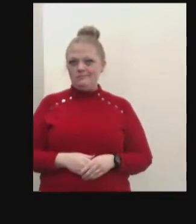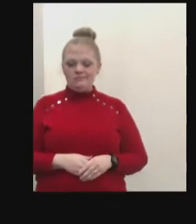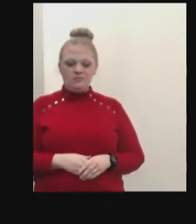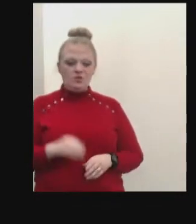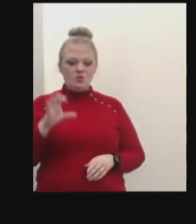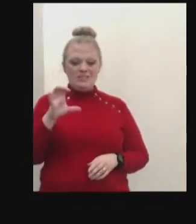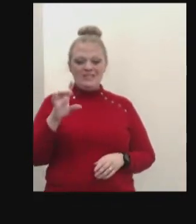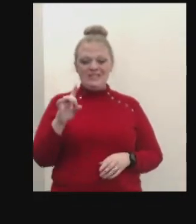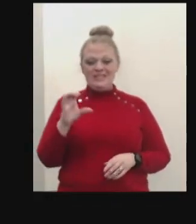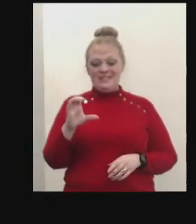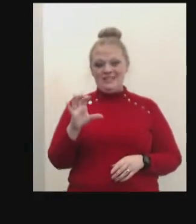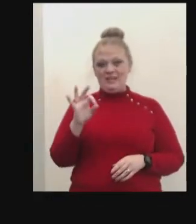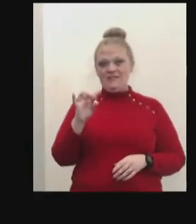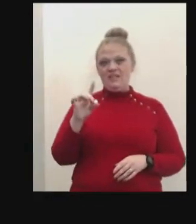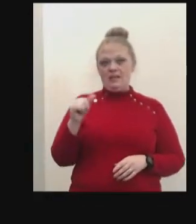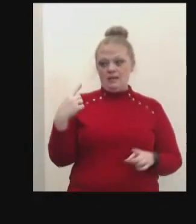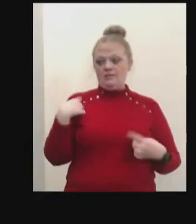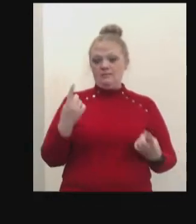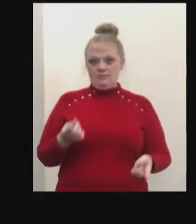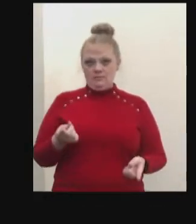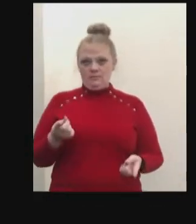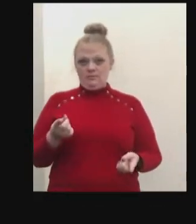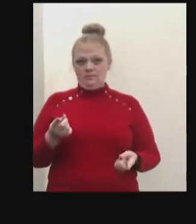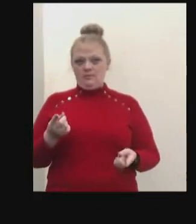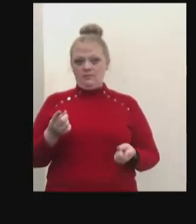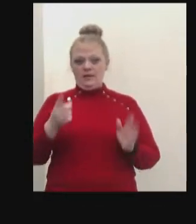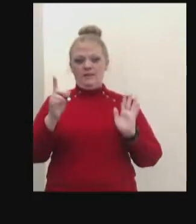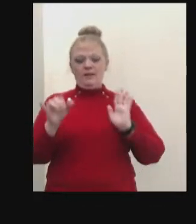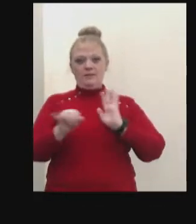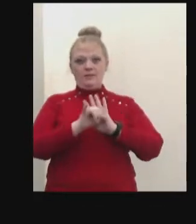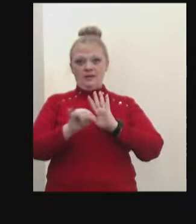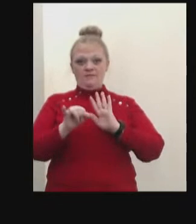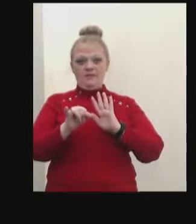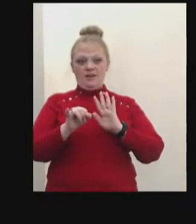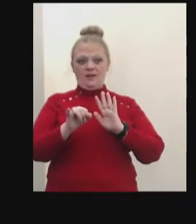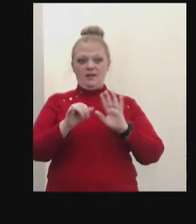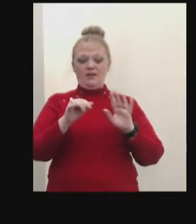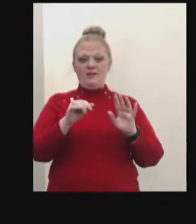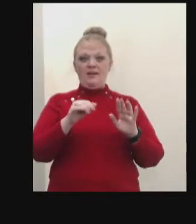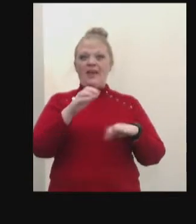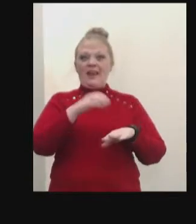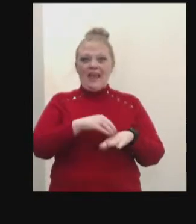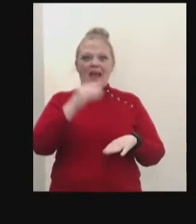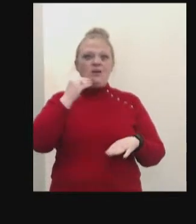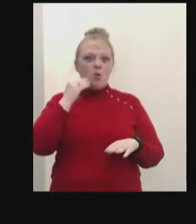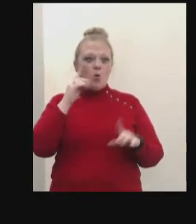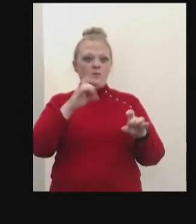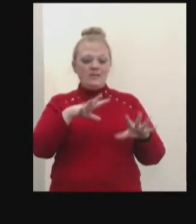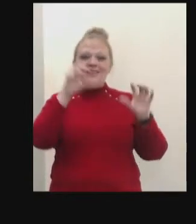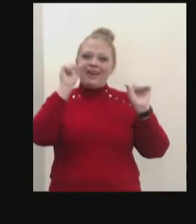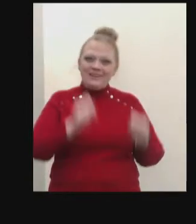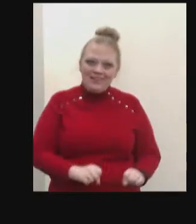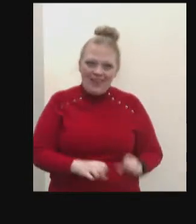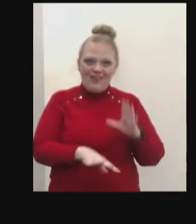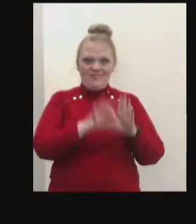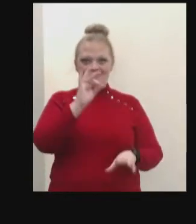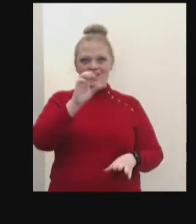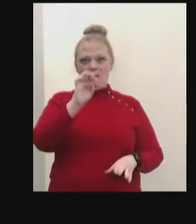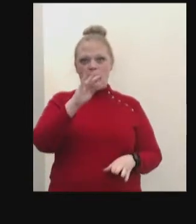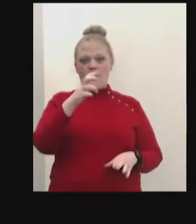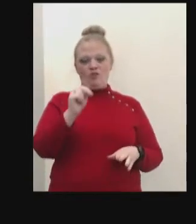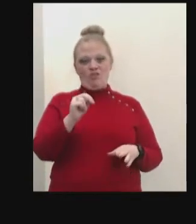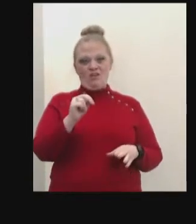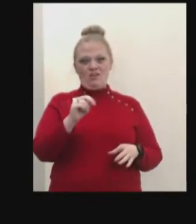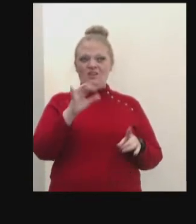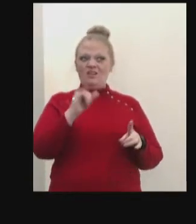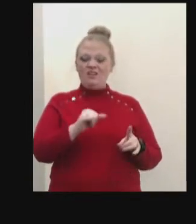FDA have identified the rapid at-home tests that can actually identify the Omicron variant. The Omicron variant is a lot different in some